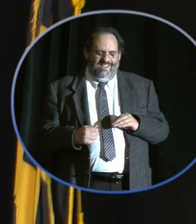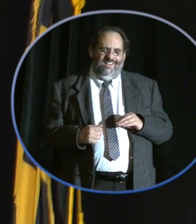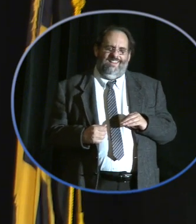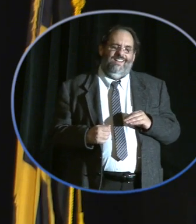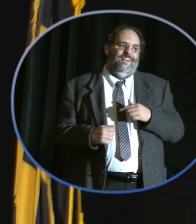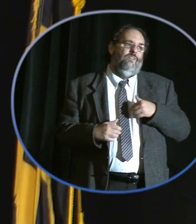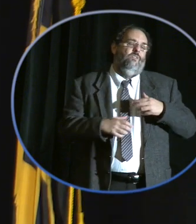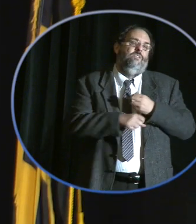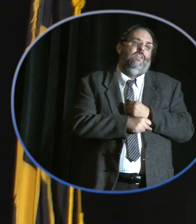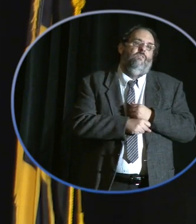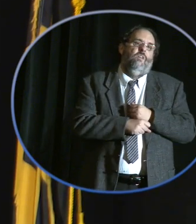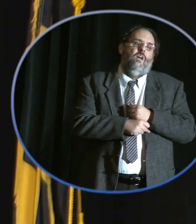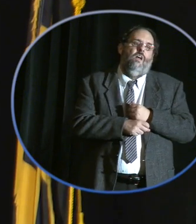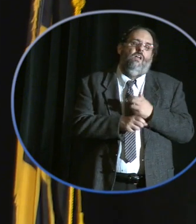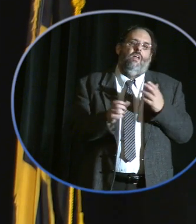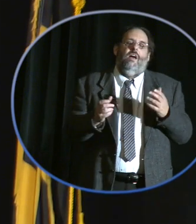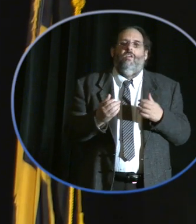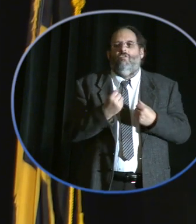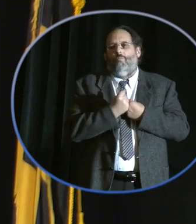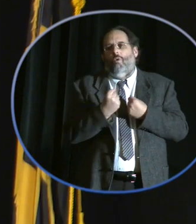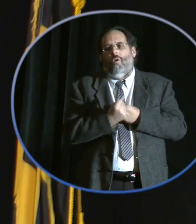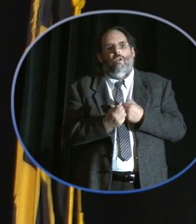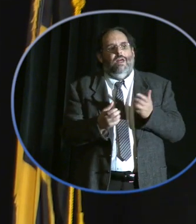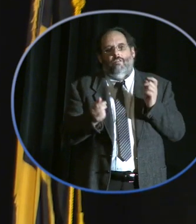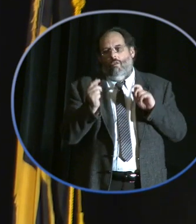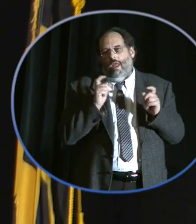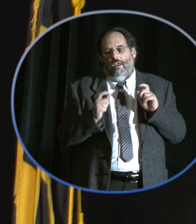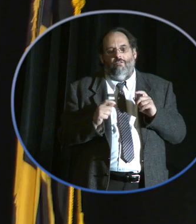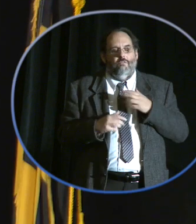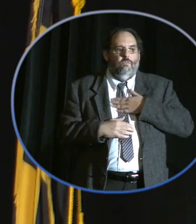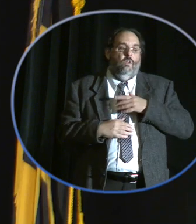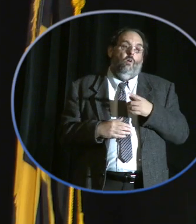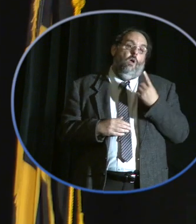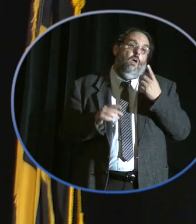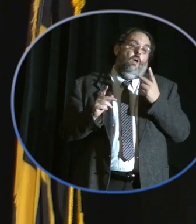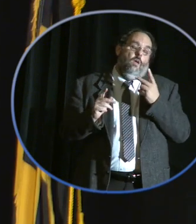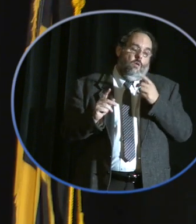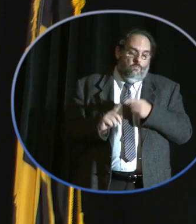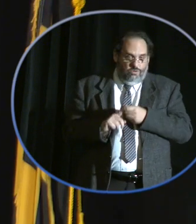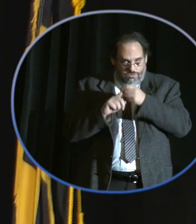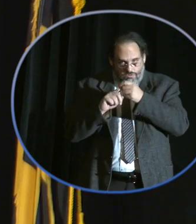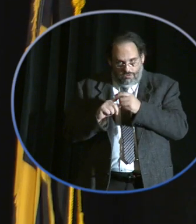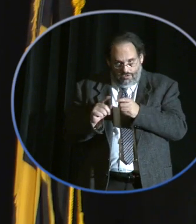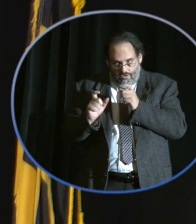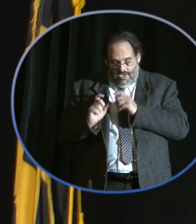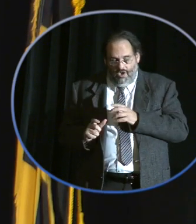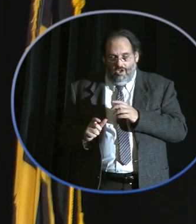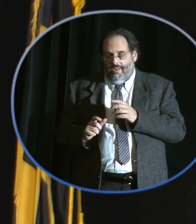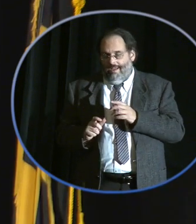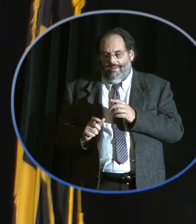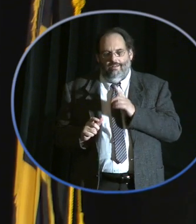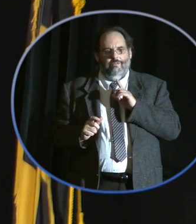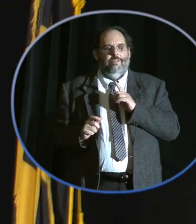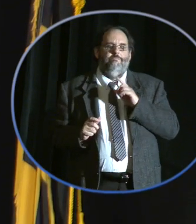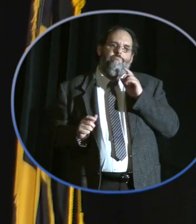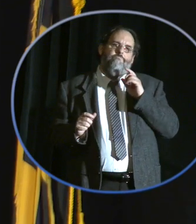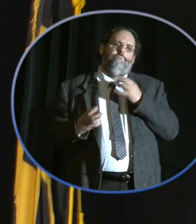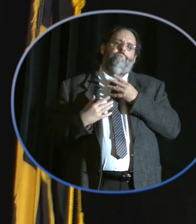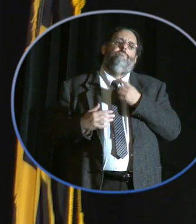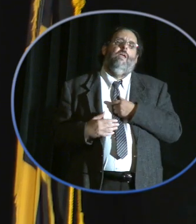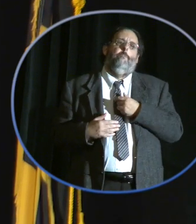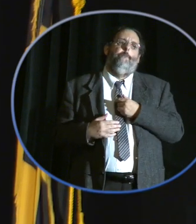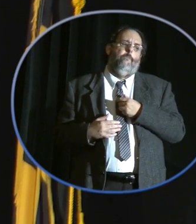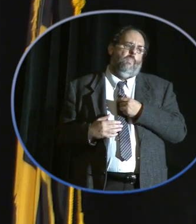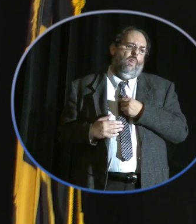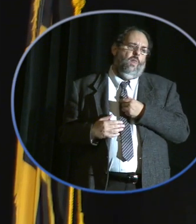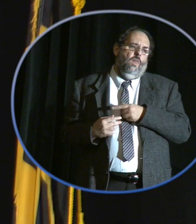We received a lot of support, a lot of donations, and there was one in particular that stood out for me. And